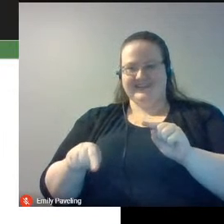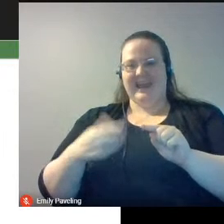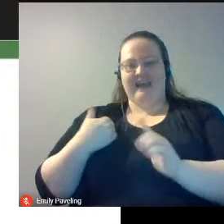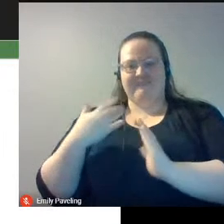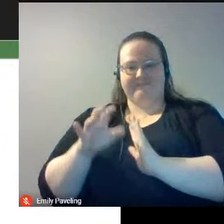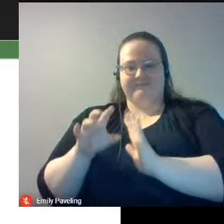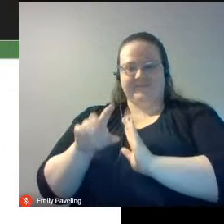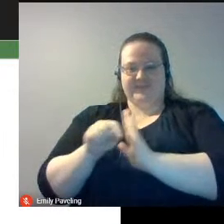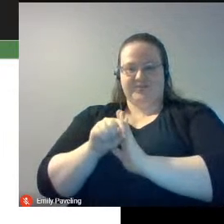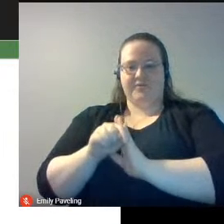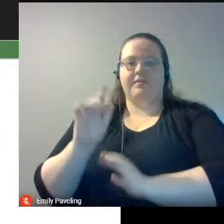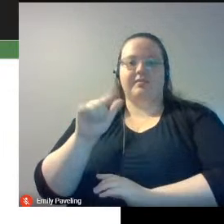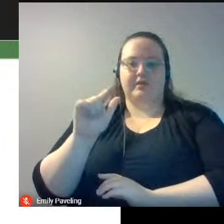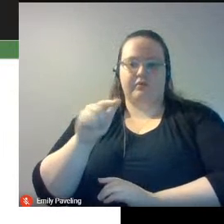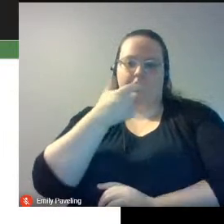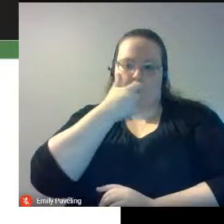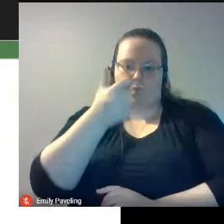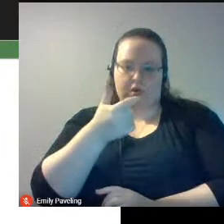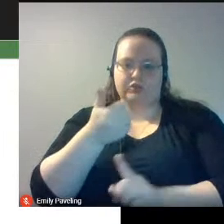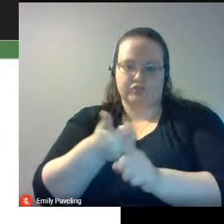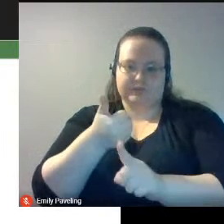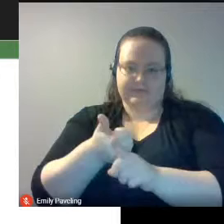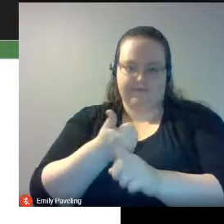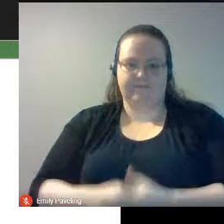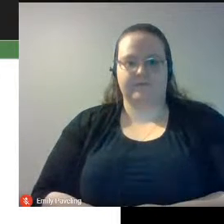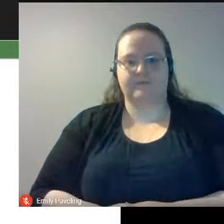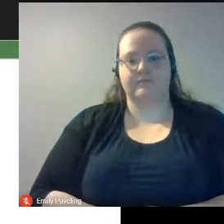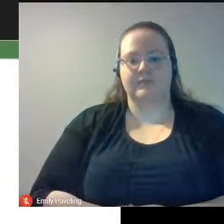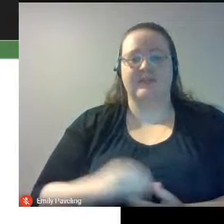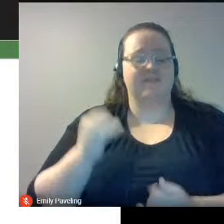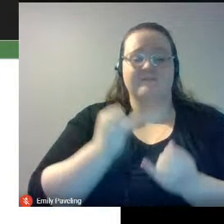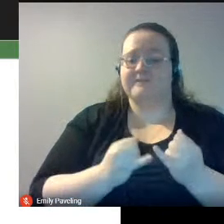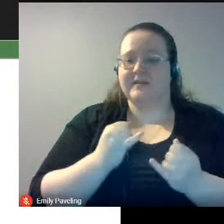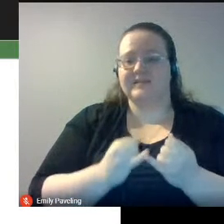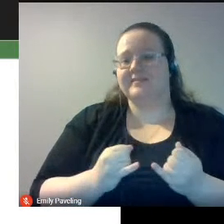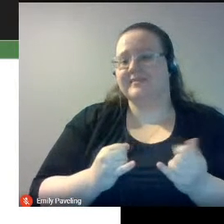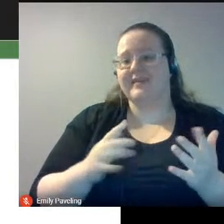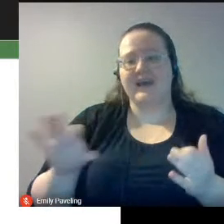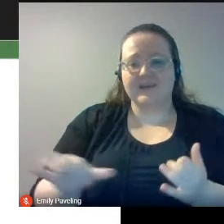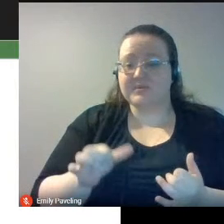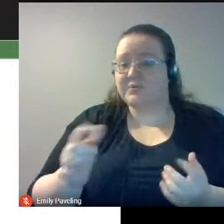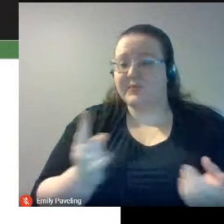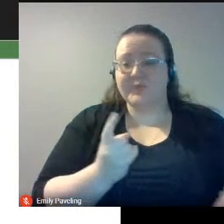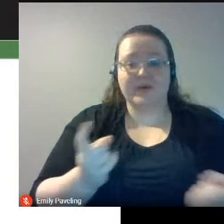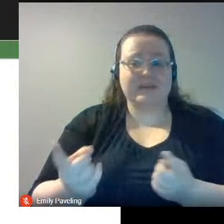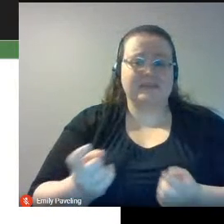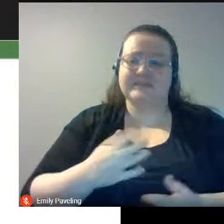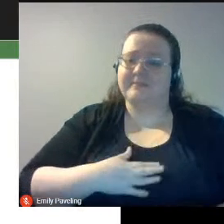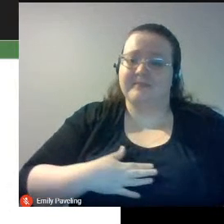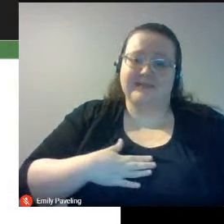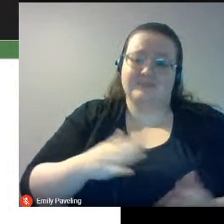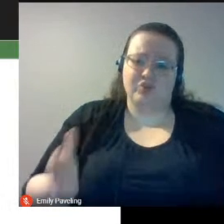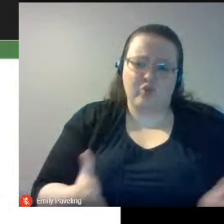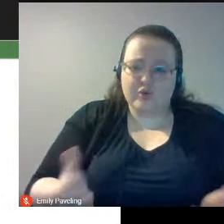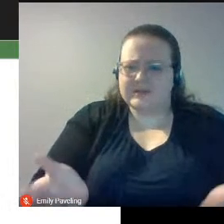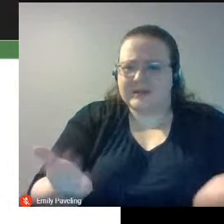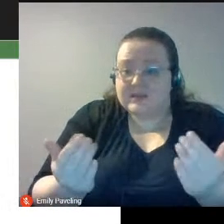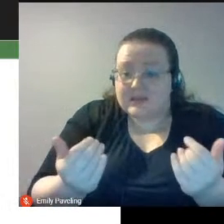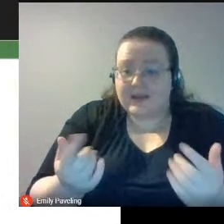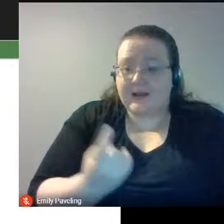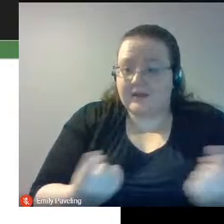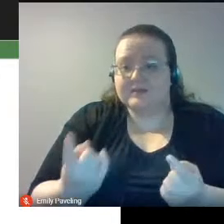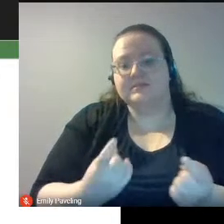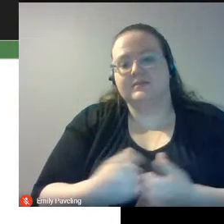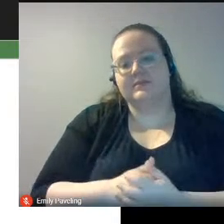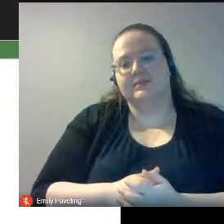And finally, encourage children to ask questions, express concerns, and remind them how important it is to be kind to